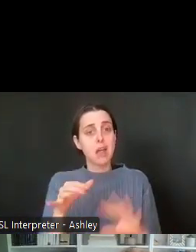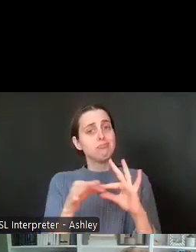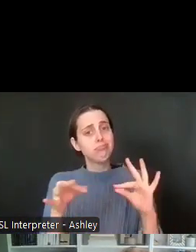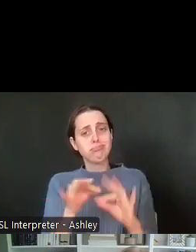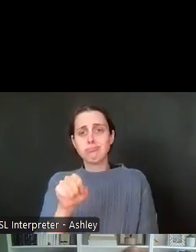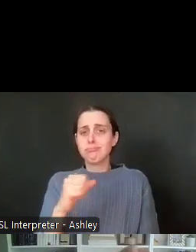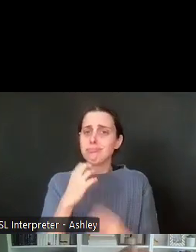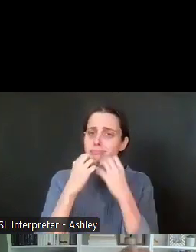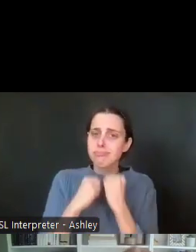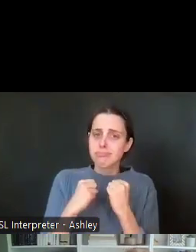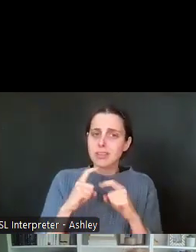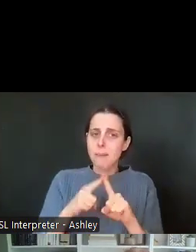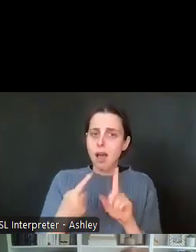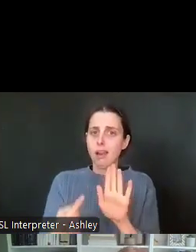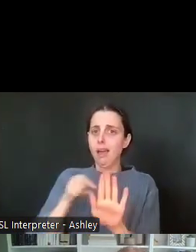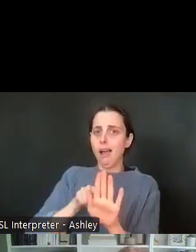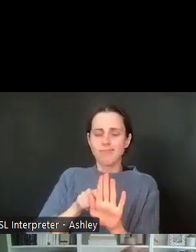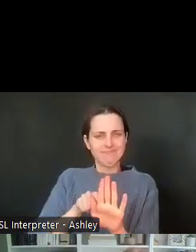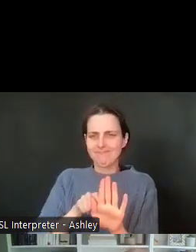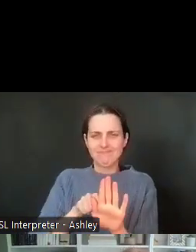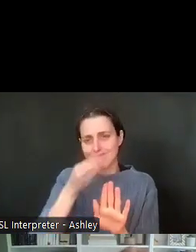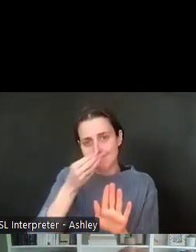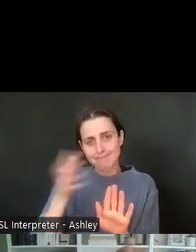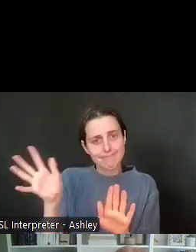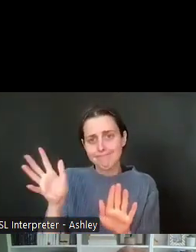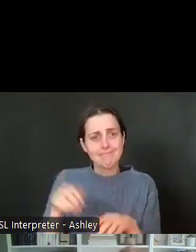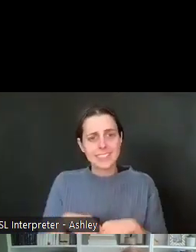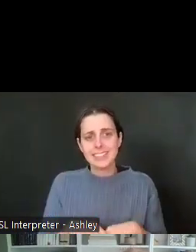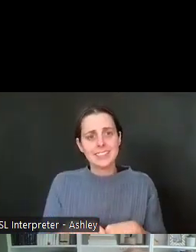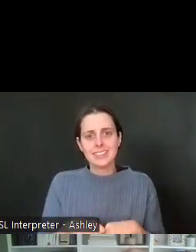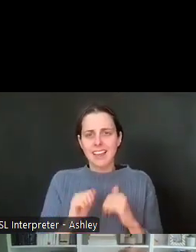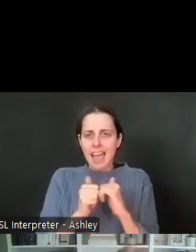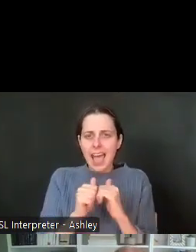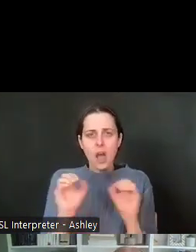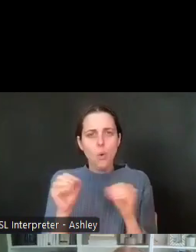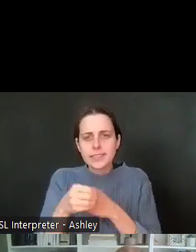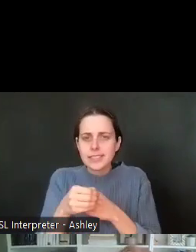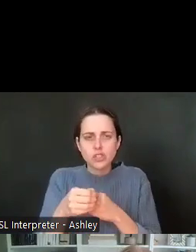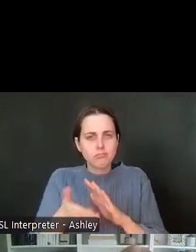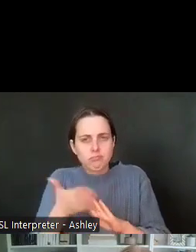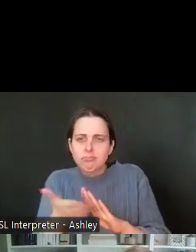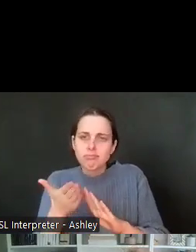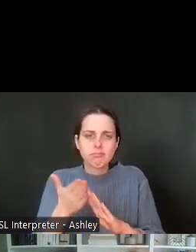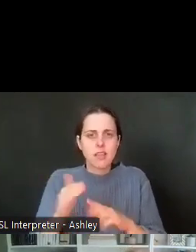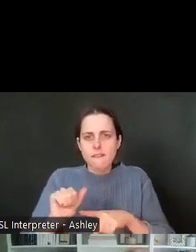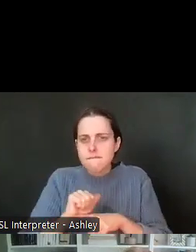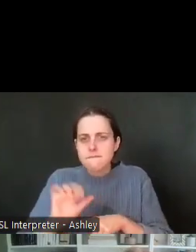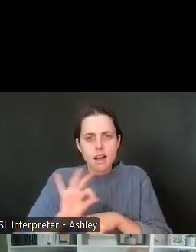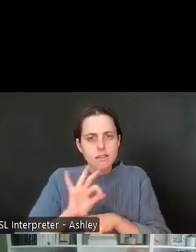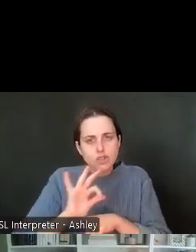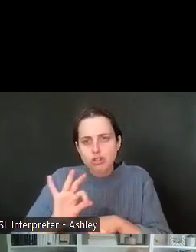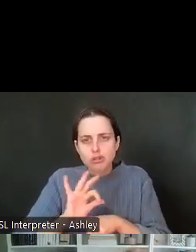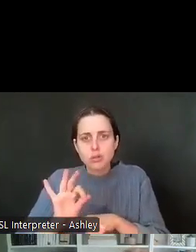different. What's real, the practices, the way the organization works, the way it functions, maybe it rewards people